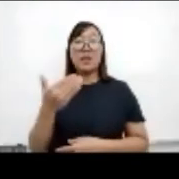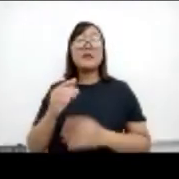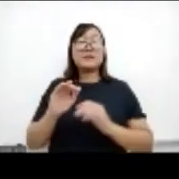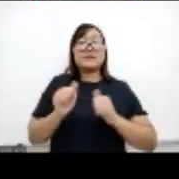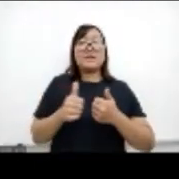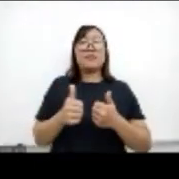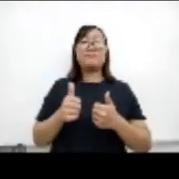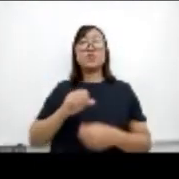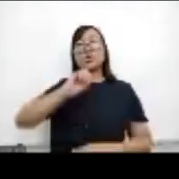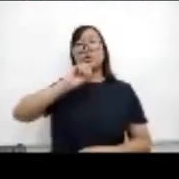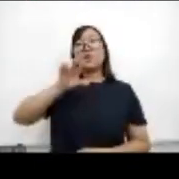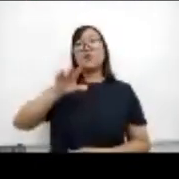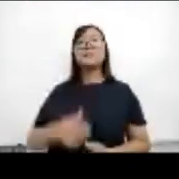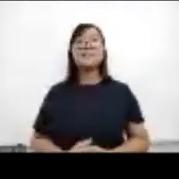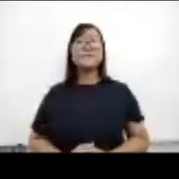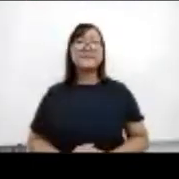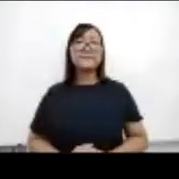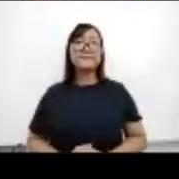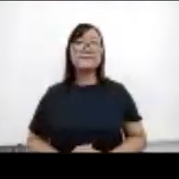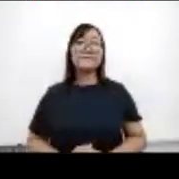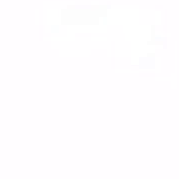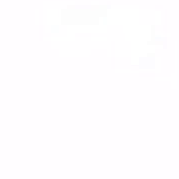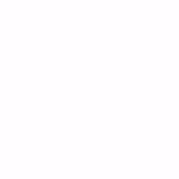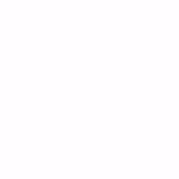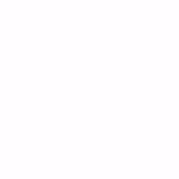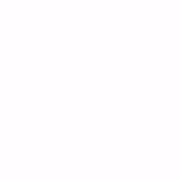next next